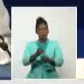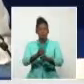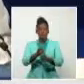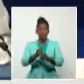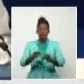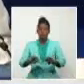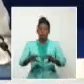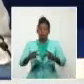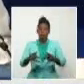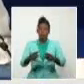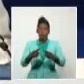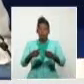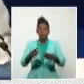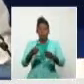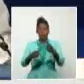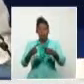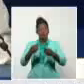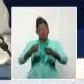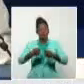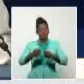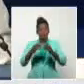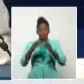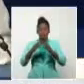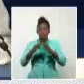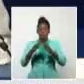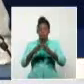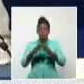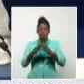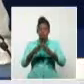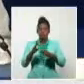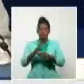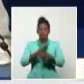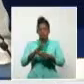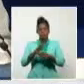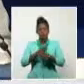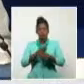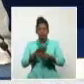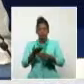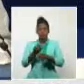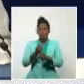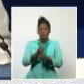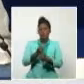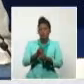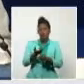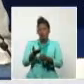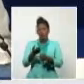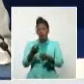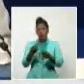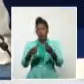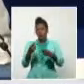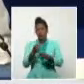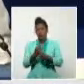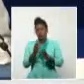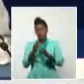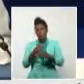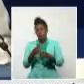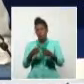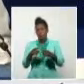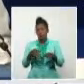Camagüey, 8 from Las Tunas, 71 from Honguin, 12 from Granma, 35 from Santiago de